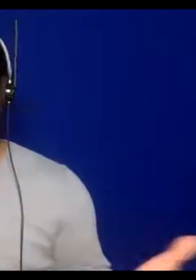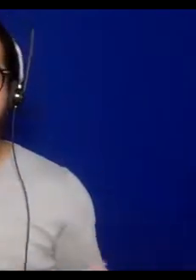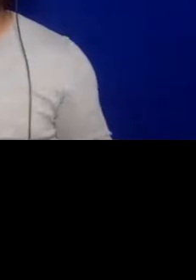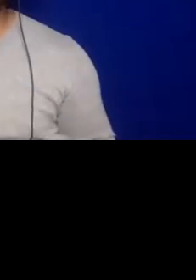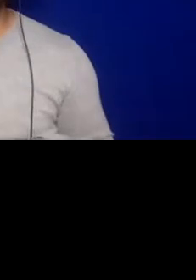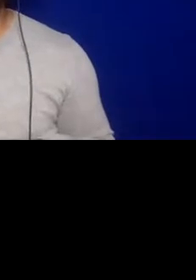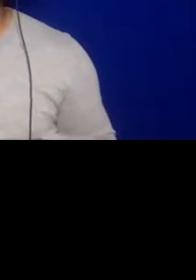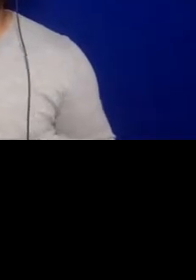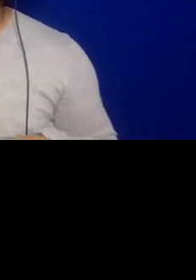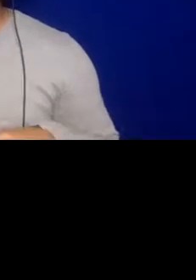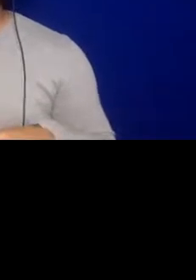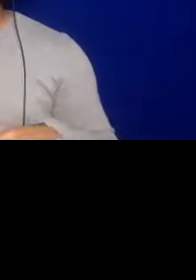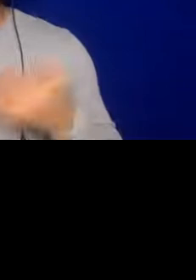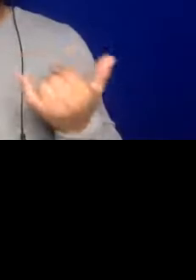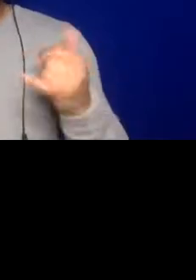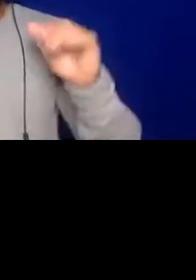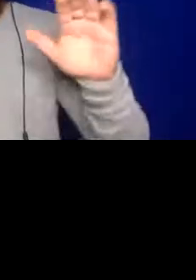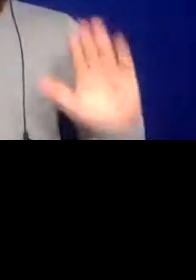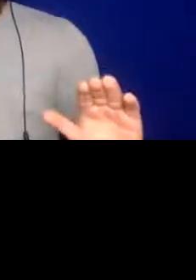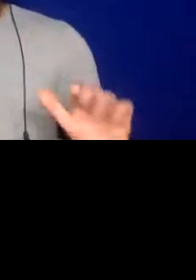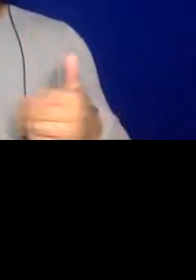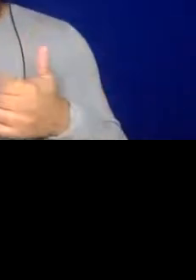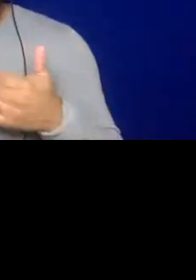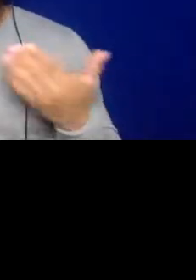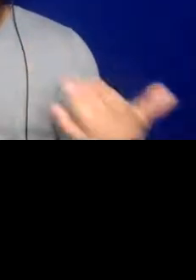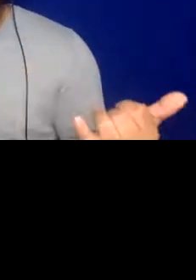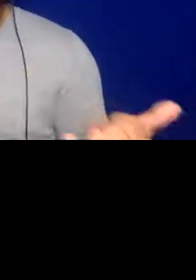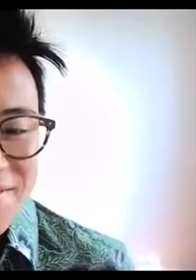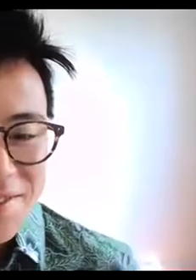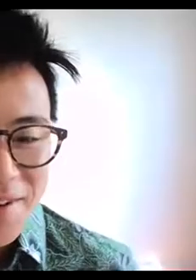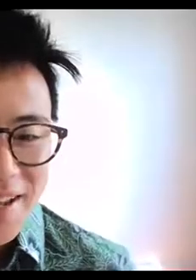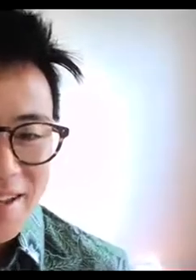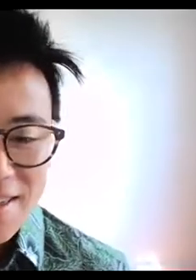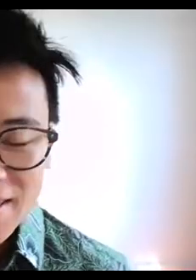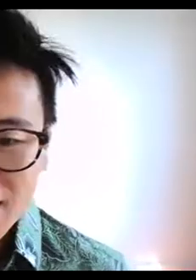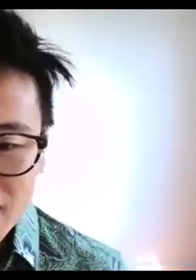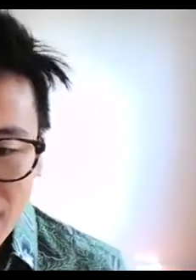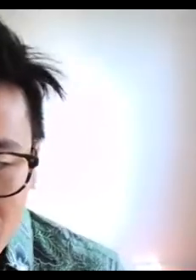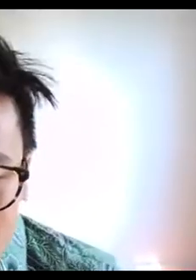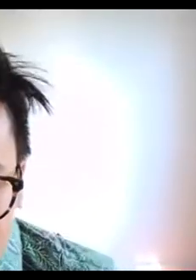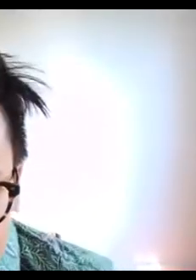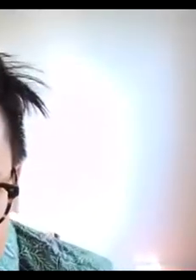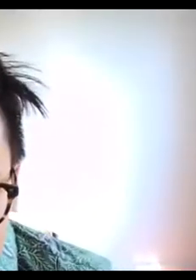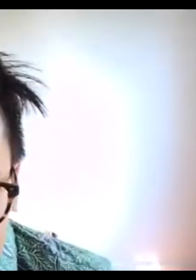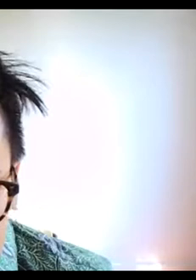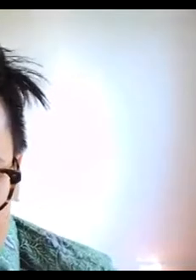It's great to be here with you today. I am really looking forward to this time. Thanks for joining.